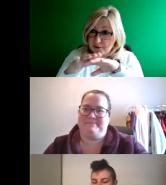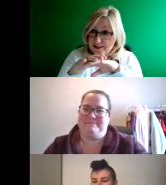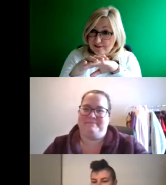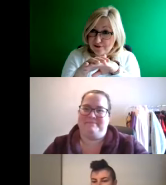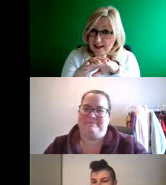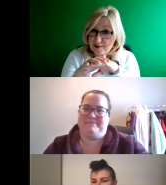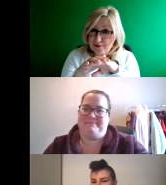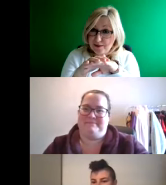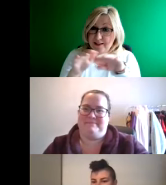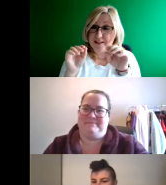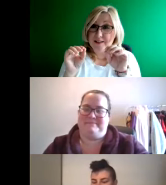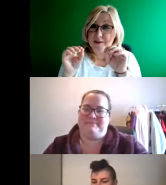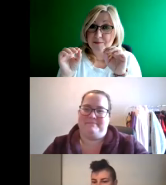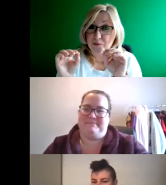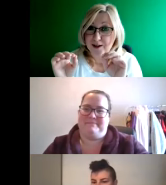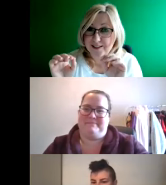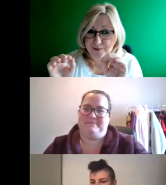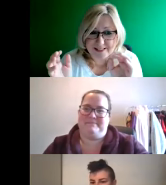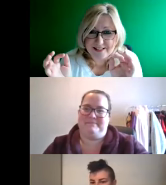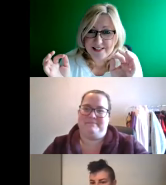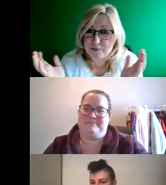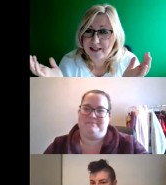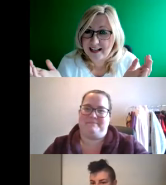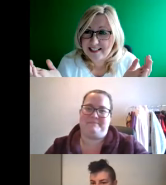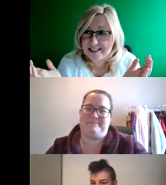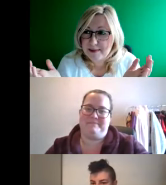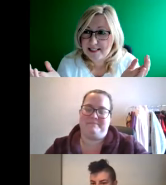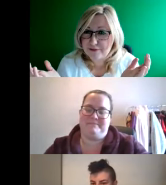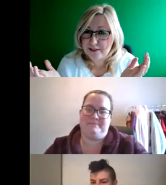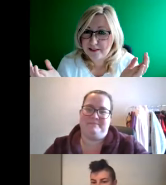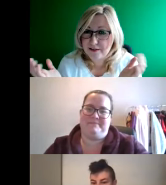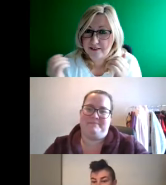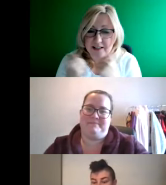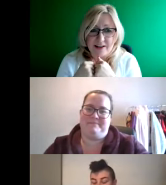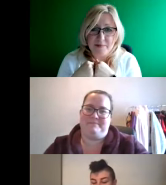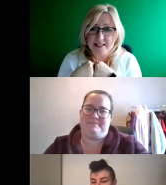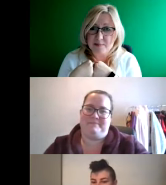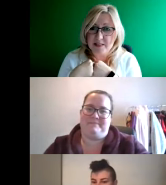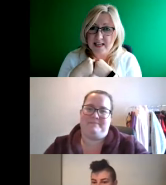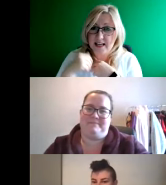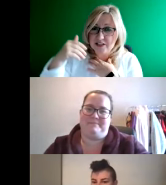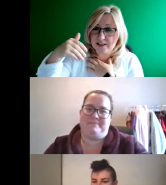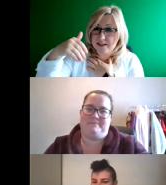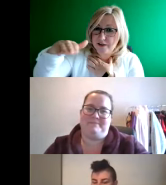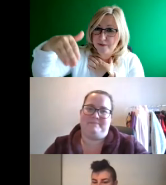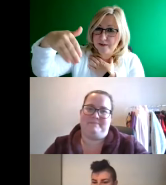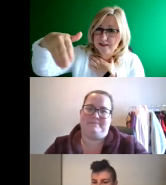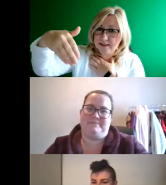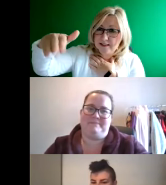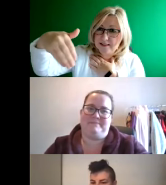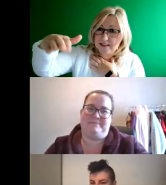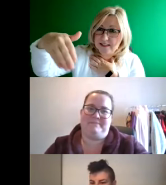be some points of overlap, but what's considered politeness may differ. You know, I think if anybody has been to Asia, you